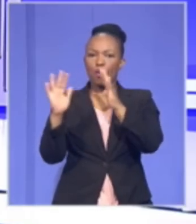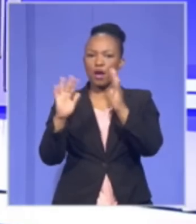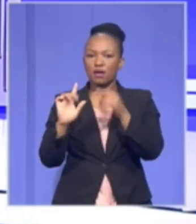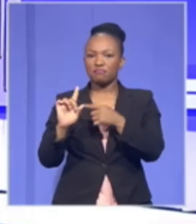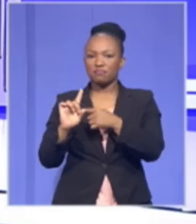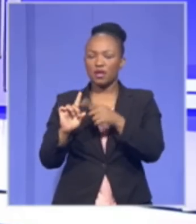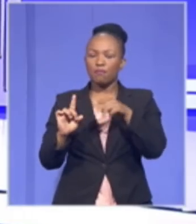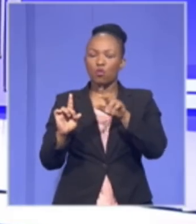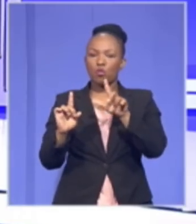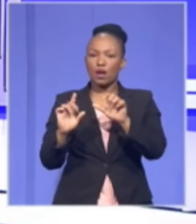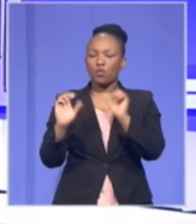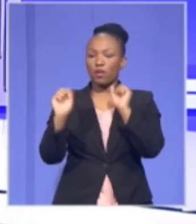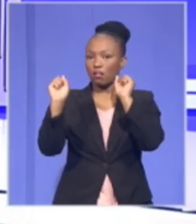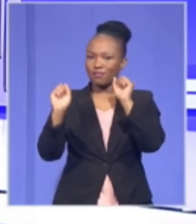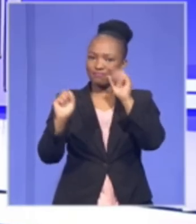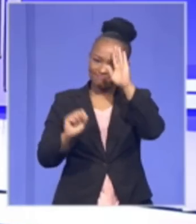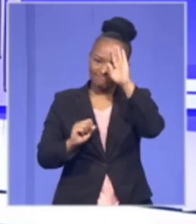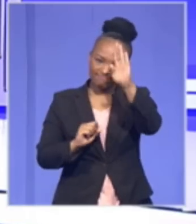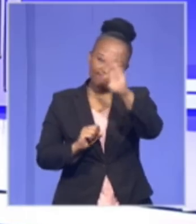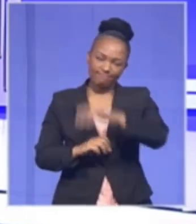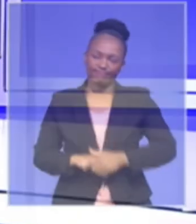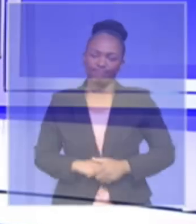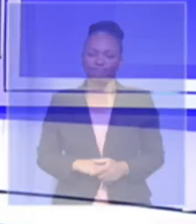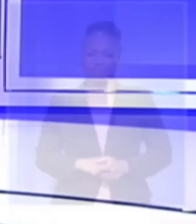le Ragwatha gabotse.